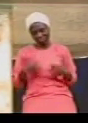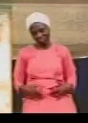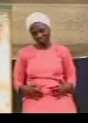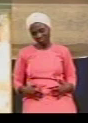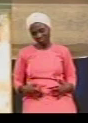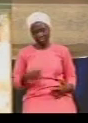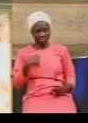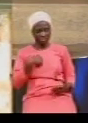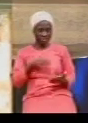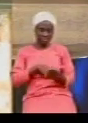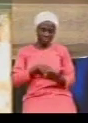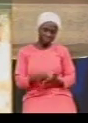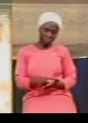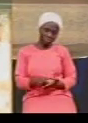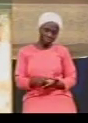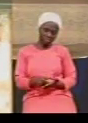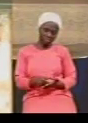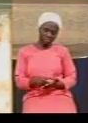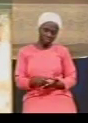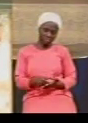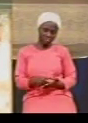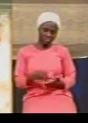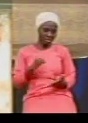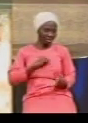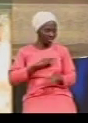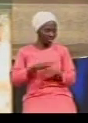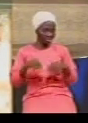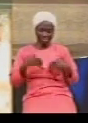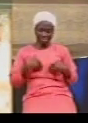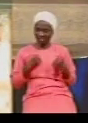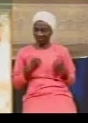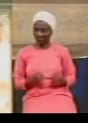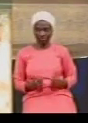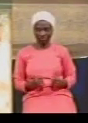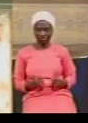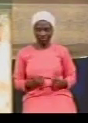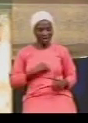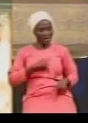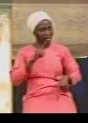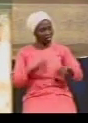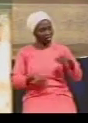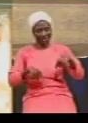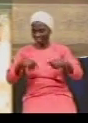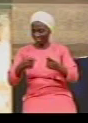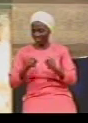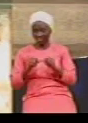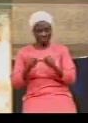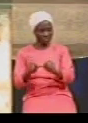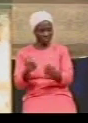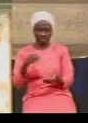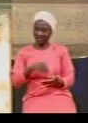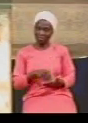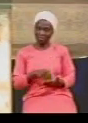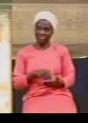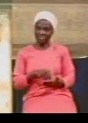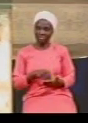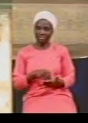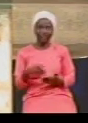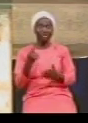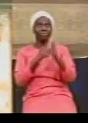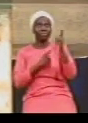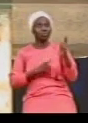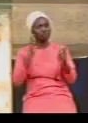am weak. I don't have strength. I cannot go on anymore. The Lord will look